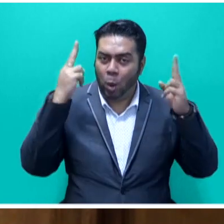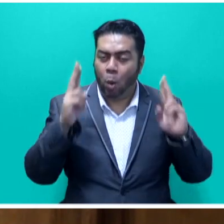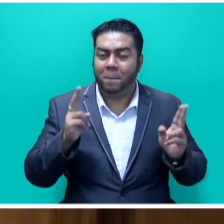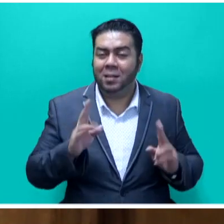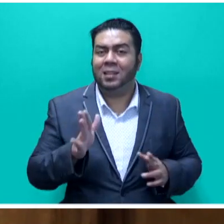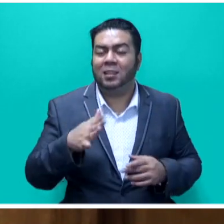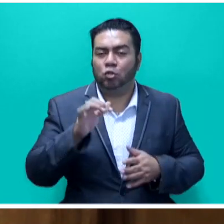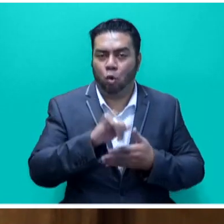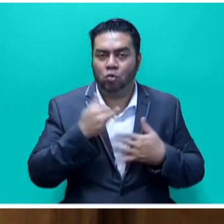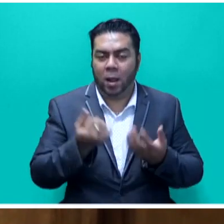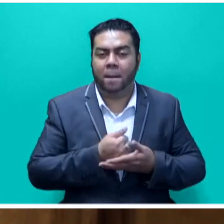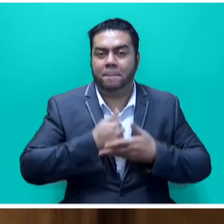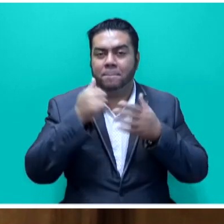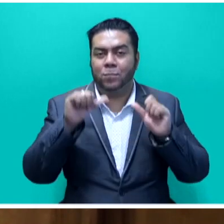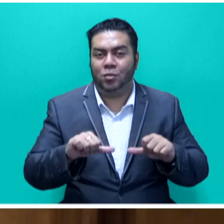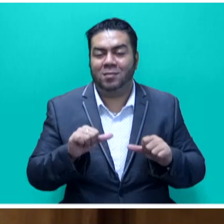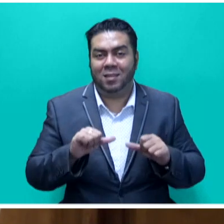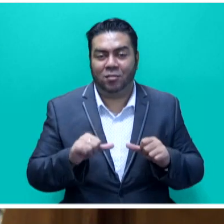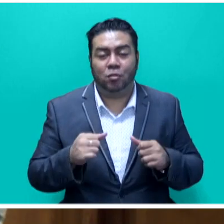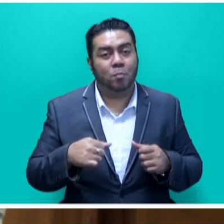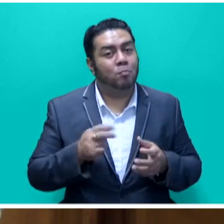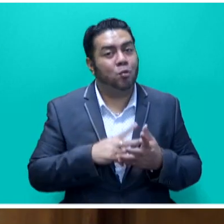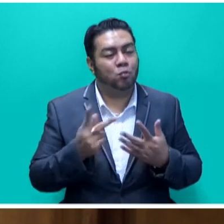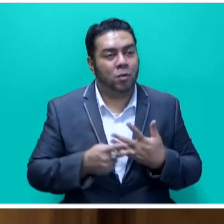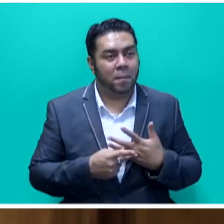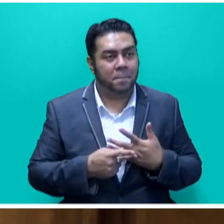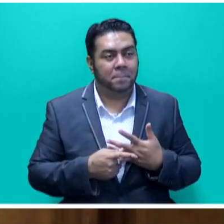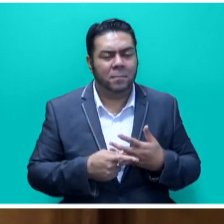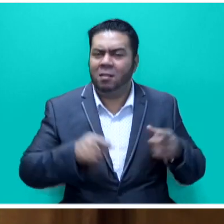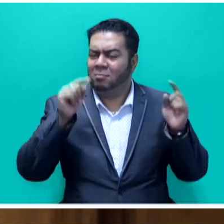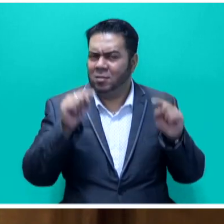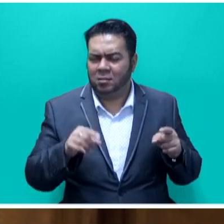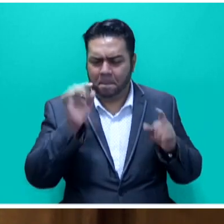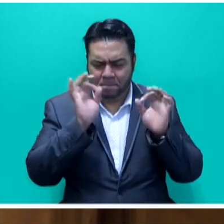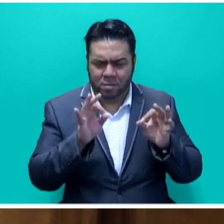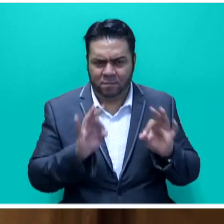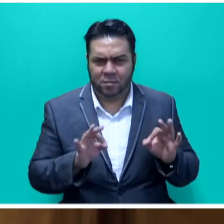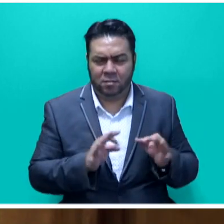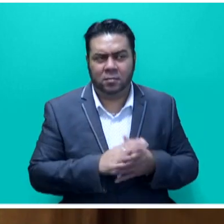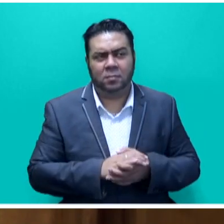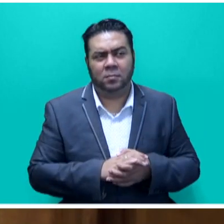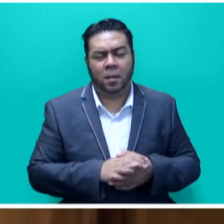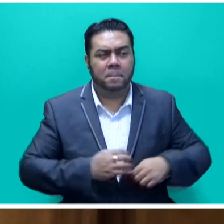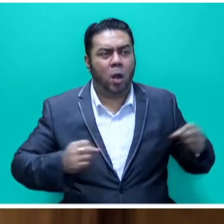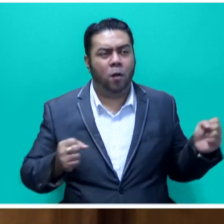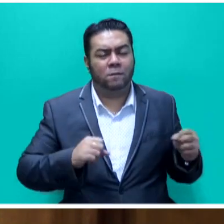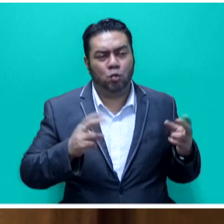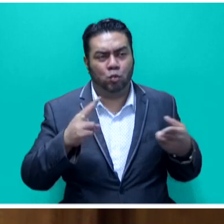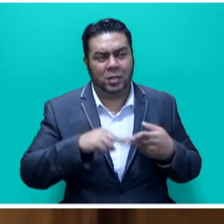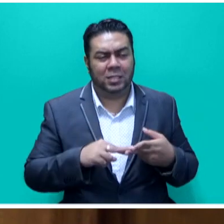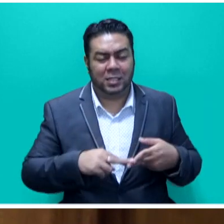protection programs. The speech by His Excellency, Mr. Speaker, has been a perfect reflection on the power of unity. And Mr.